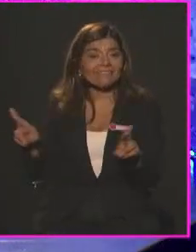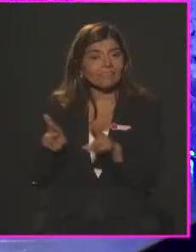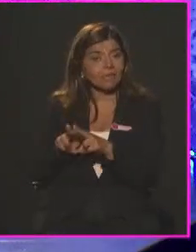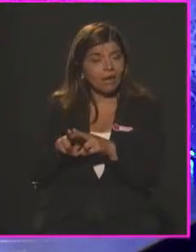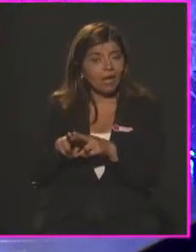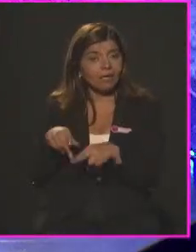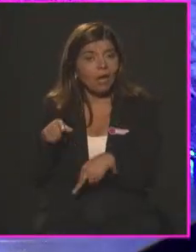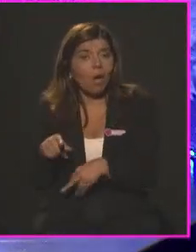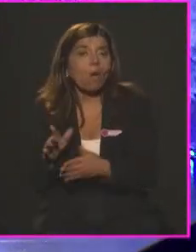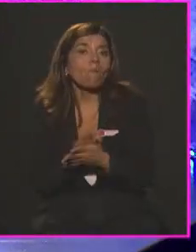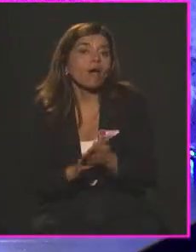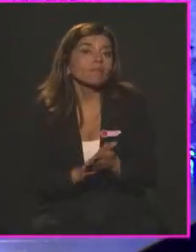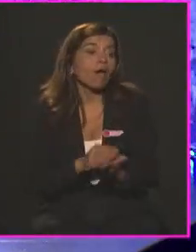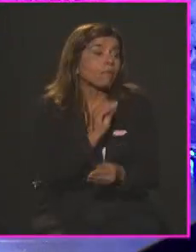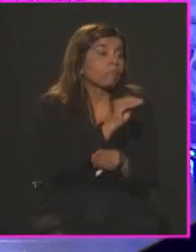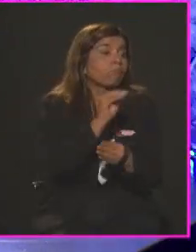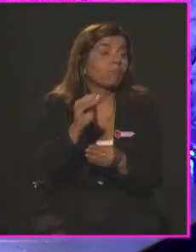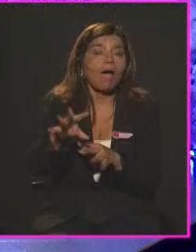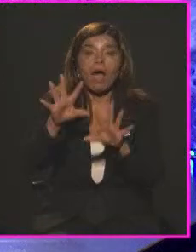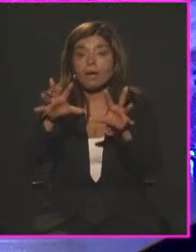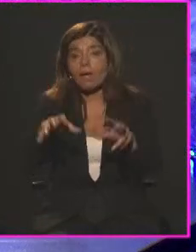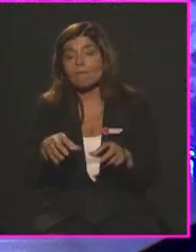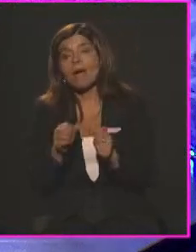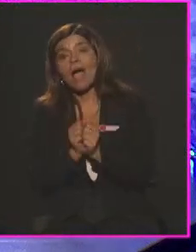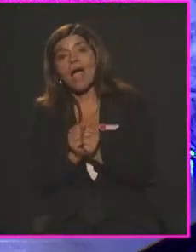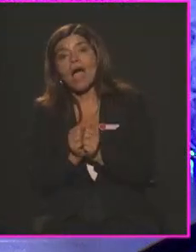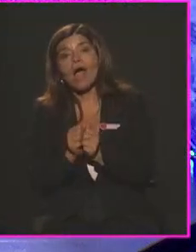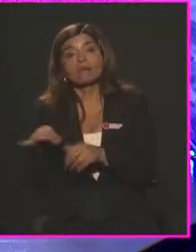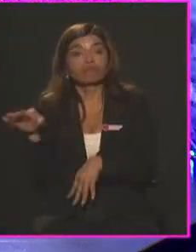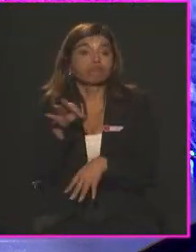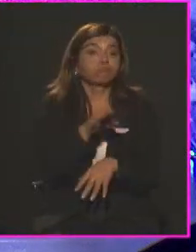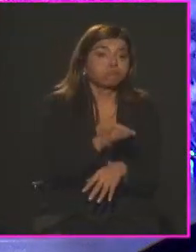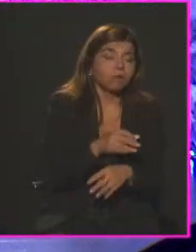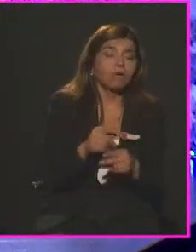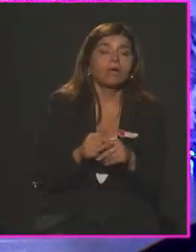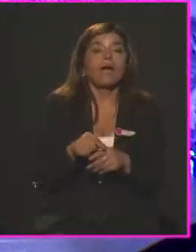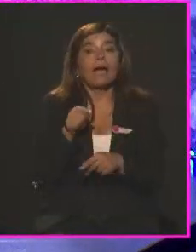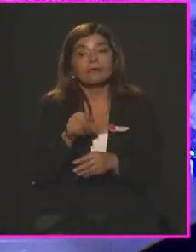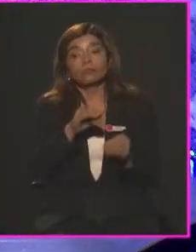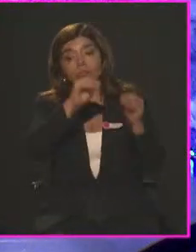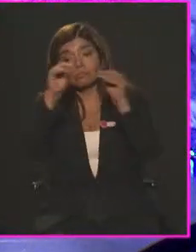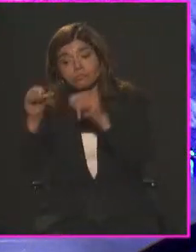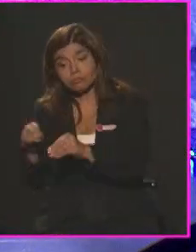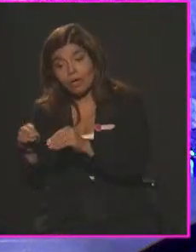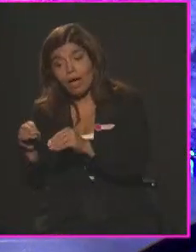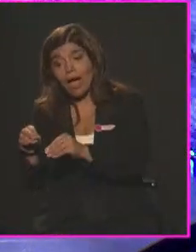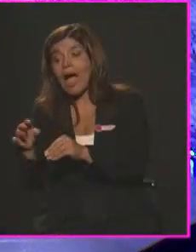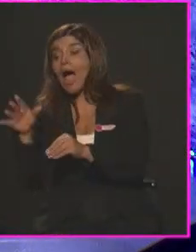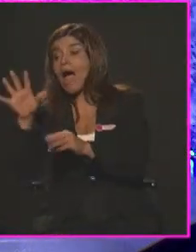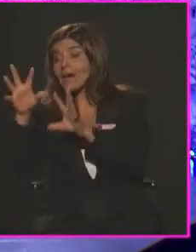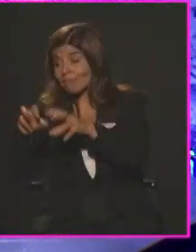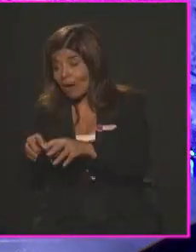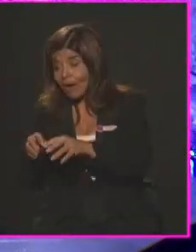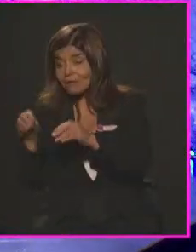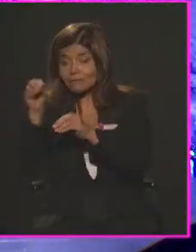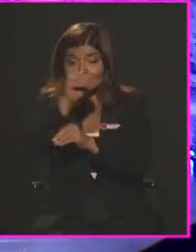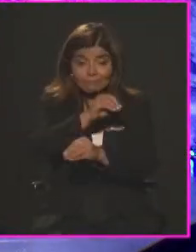It could be feeding it to insects, that then those insects get fed to animals. It could be